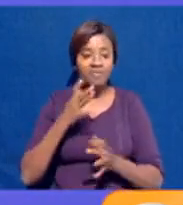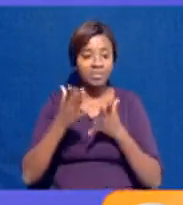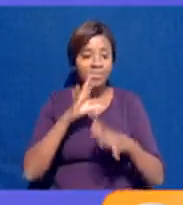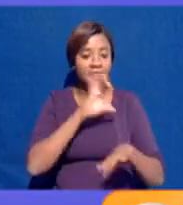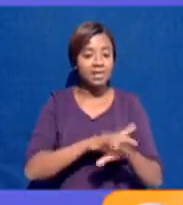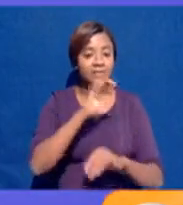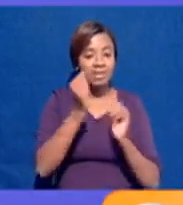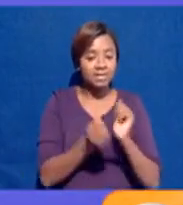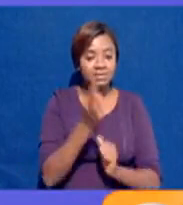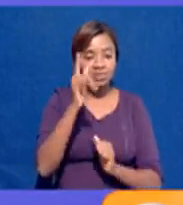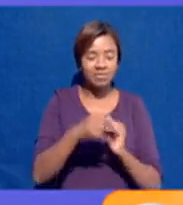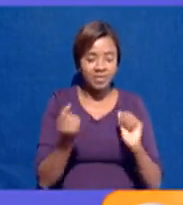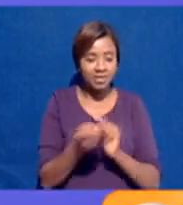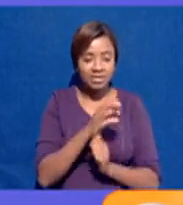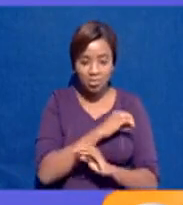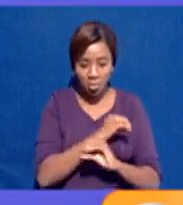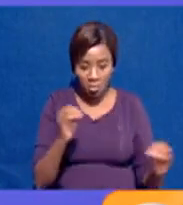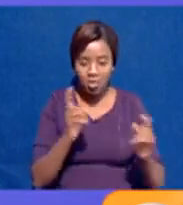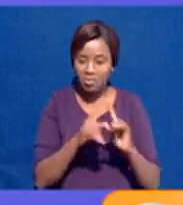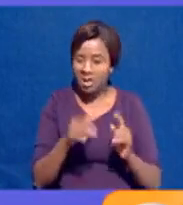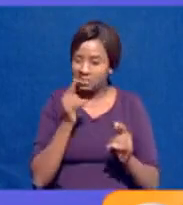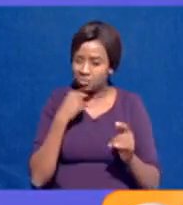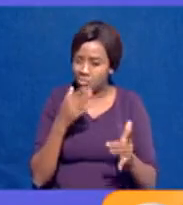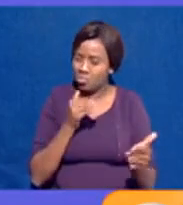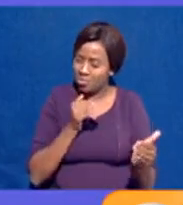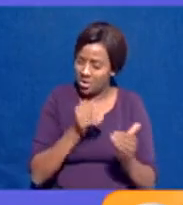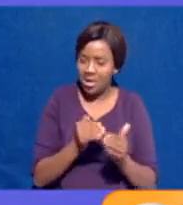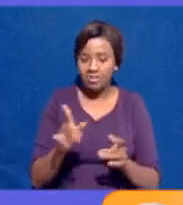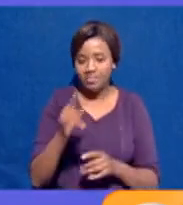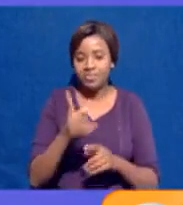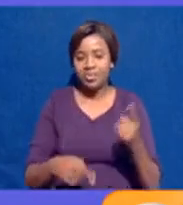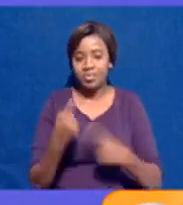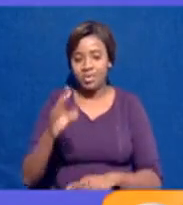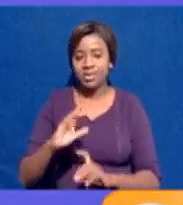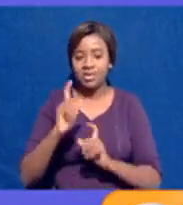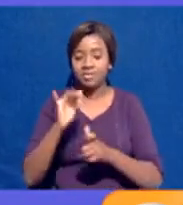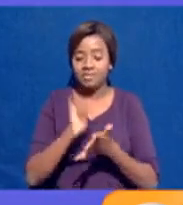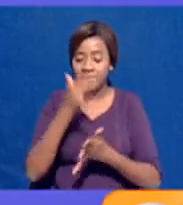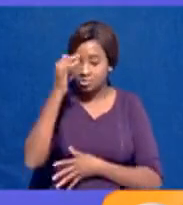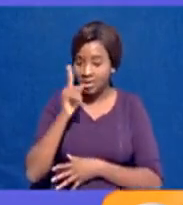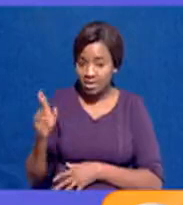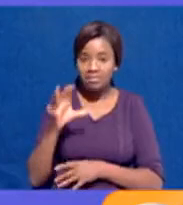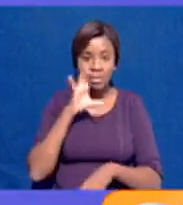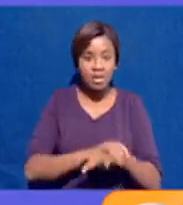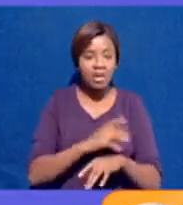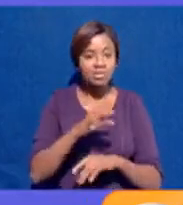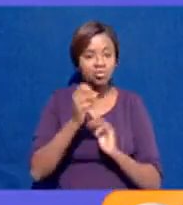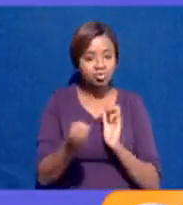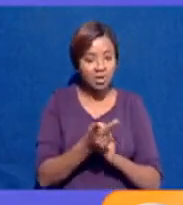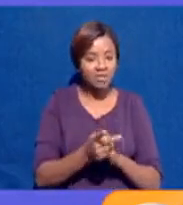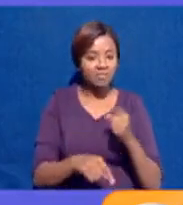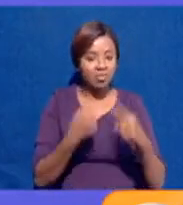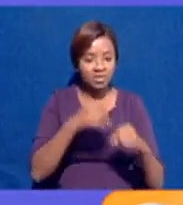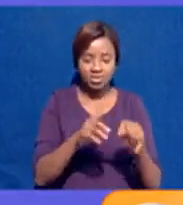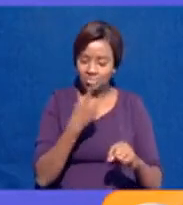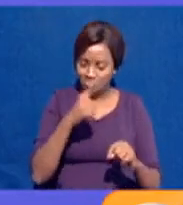of 13, the closest winning entry is becomes the winner. That's why David is here. He predicted 12 out